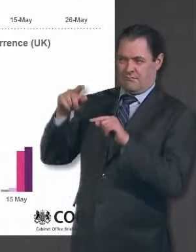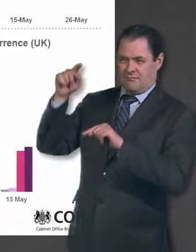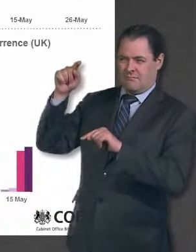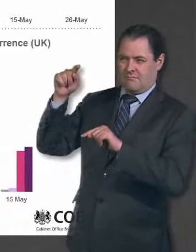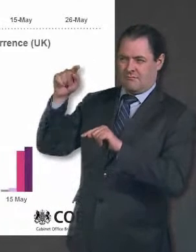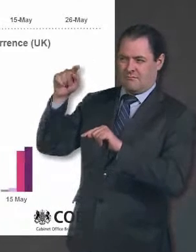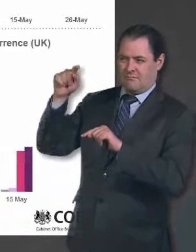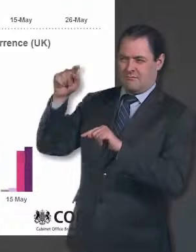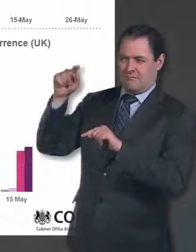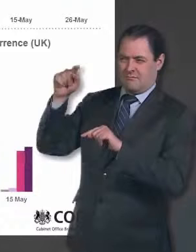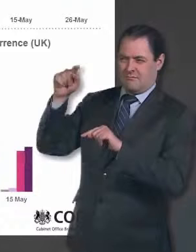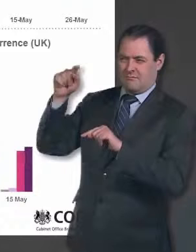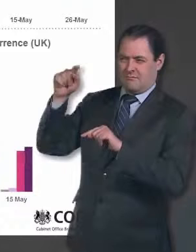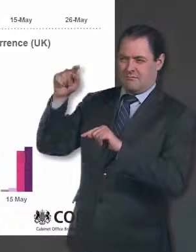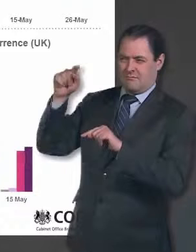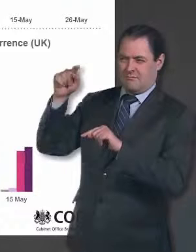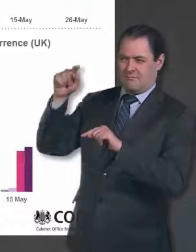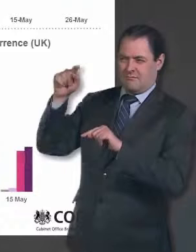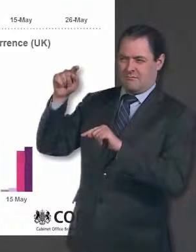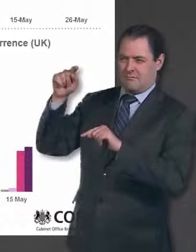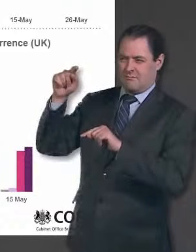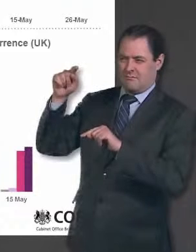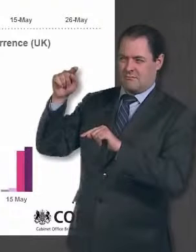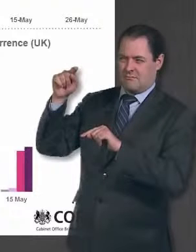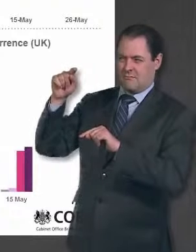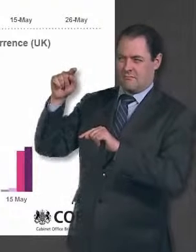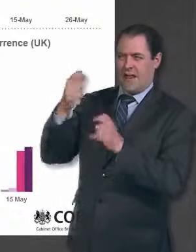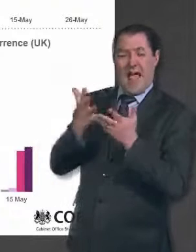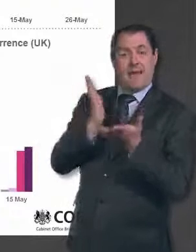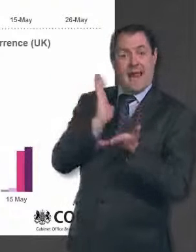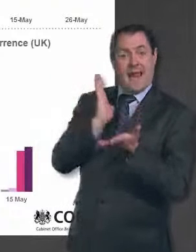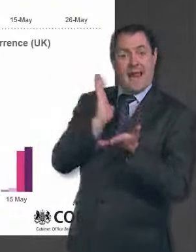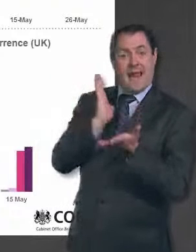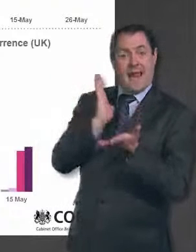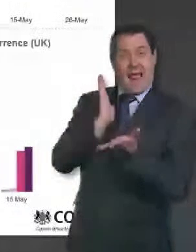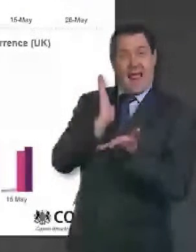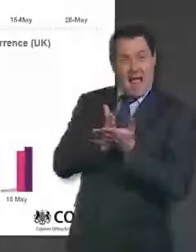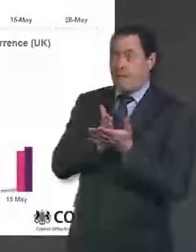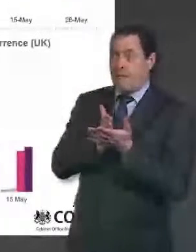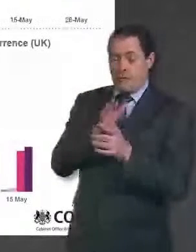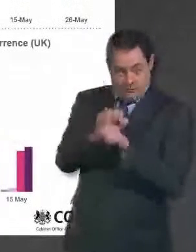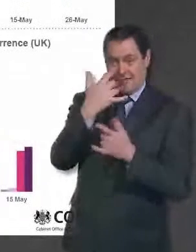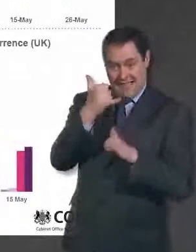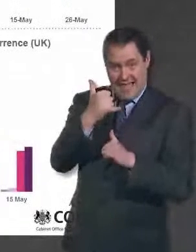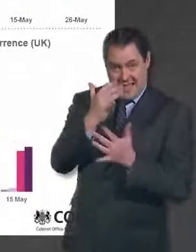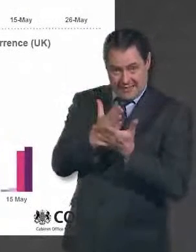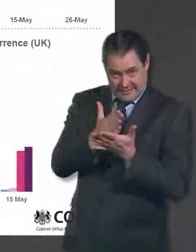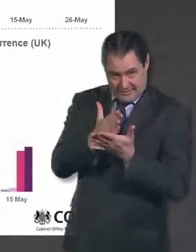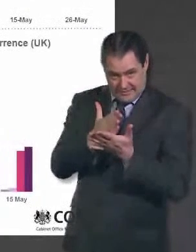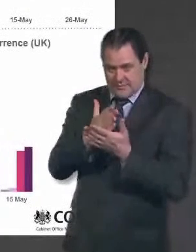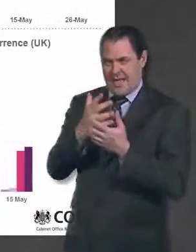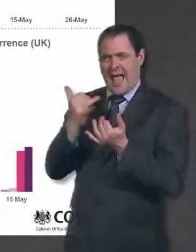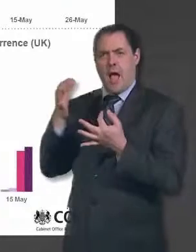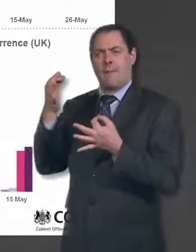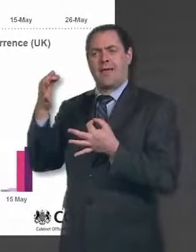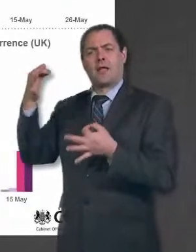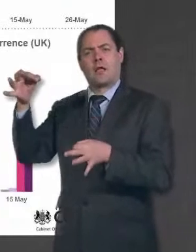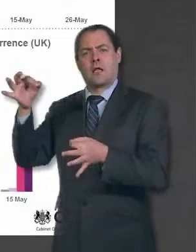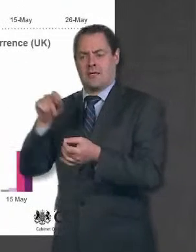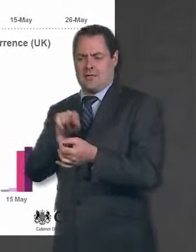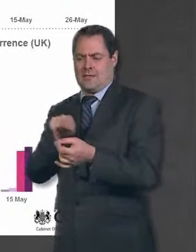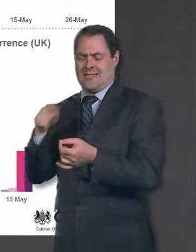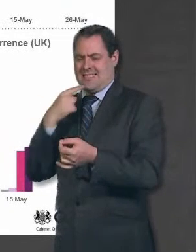deaths from COVID and the numbers of confirmed deaths. And we can see that the gap is narrowing, but also we can see